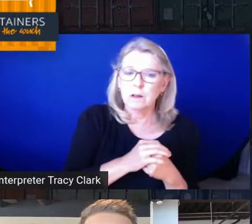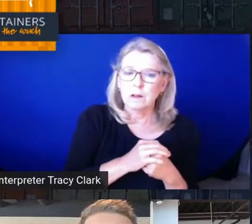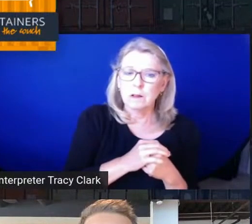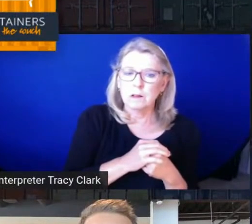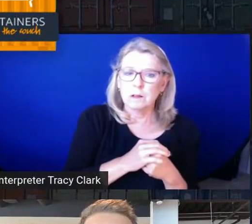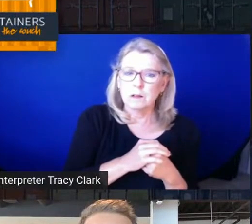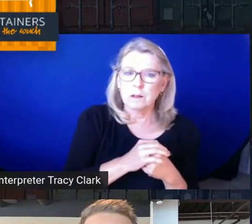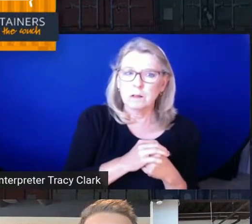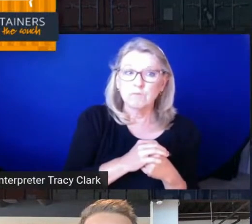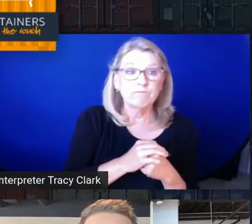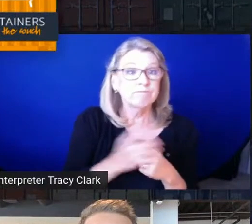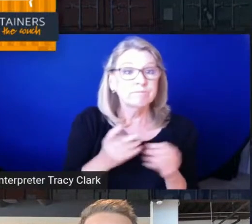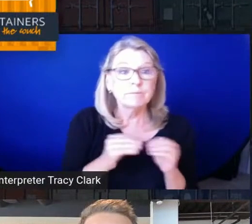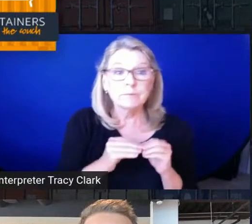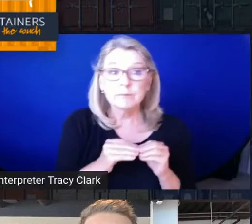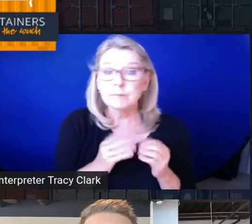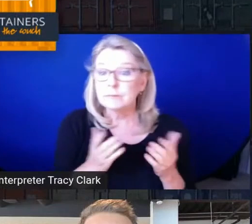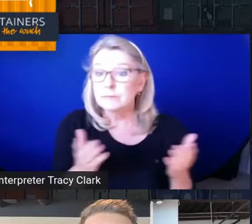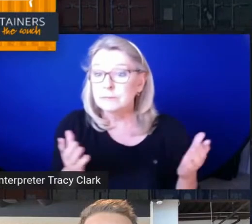Anyone else?